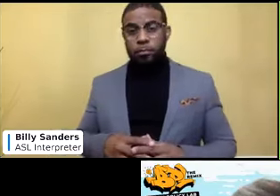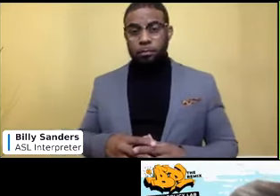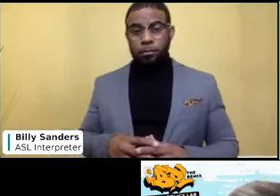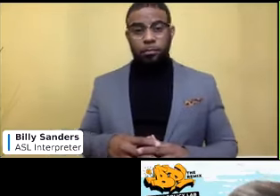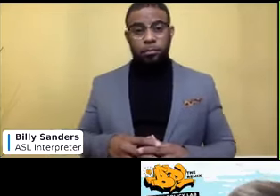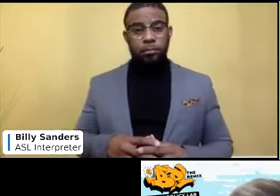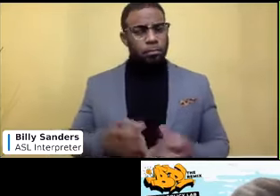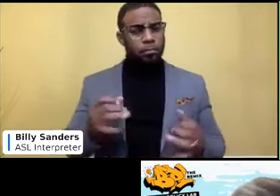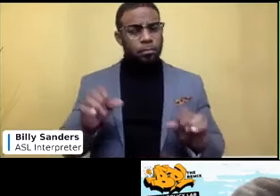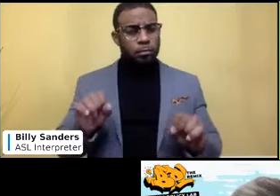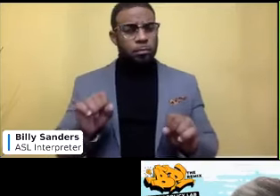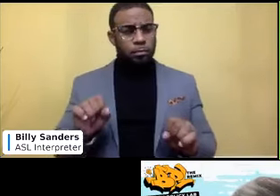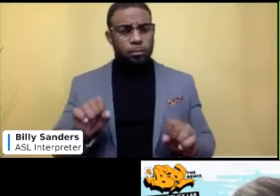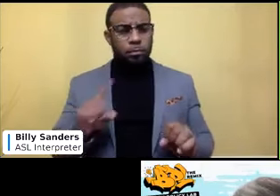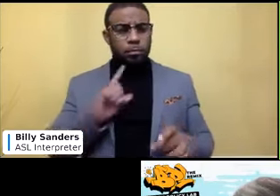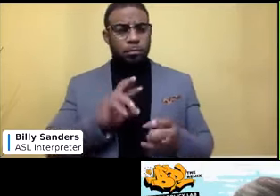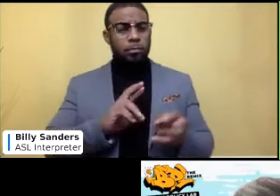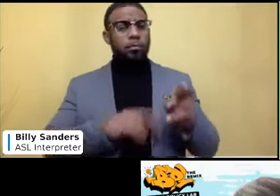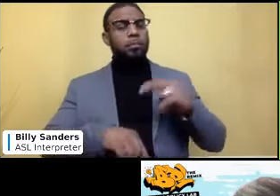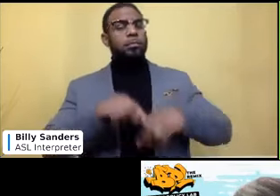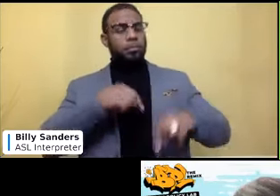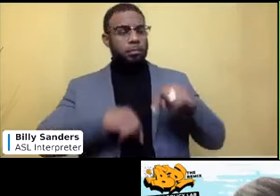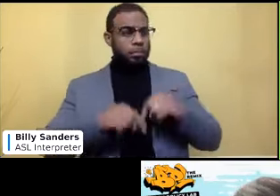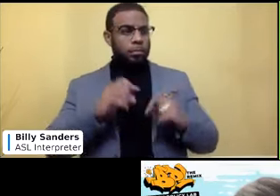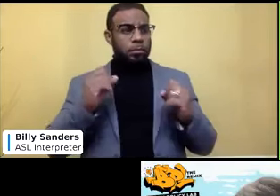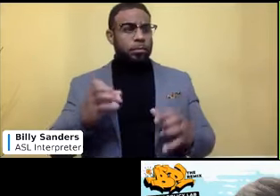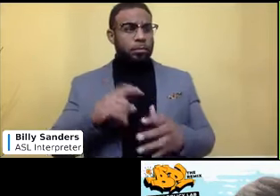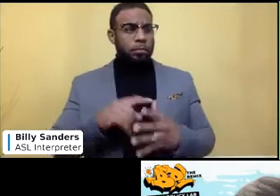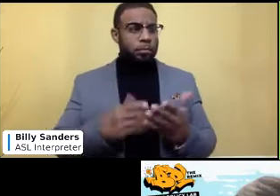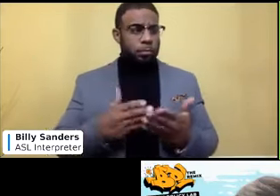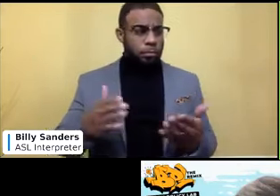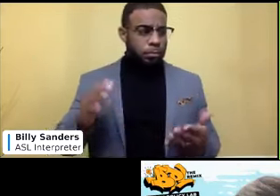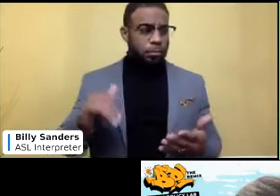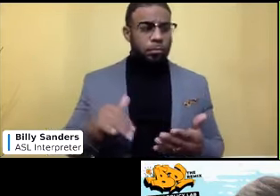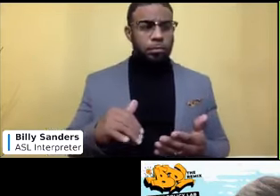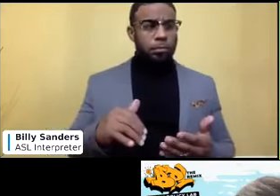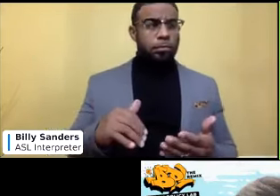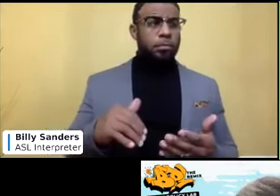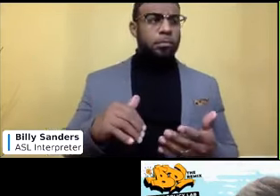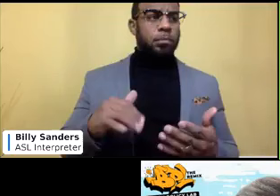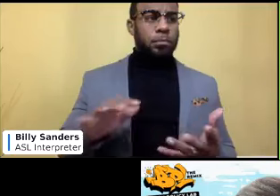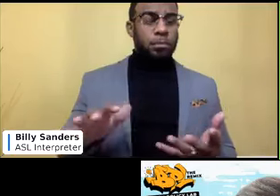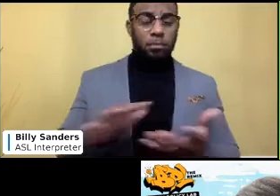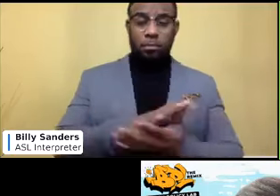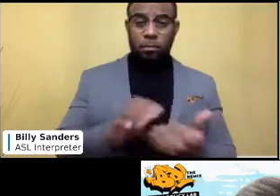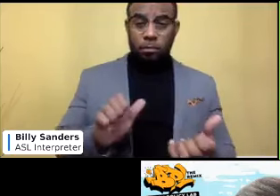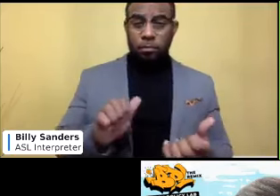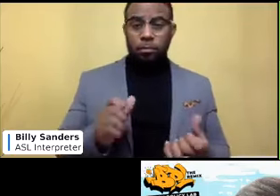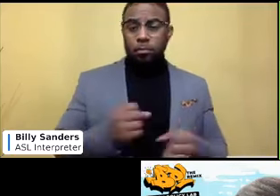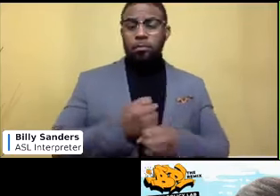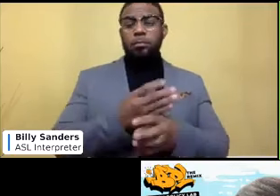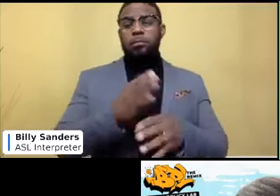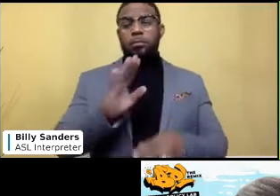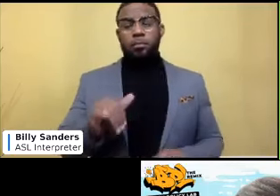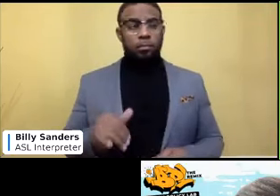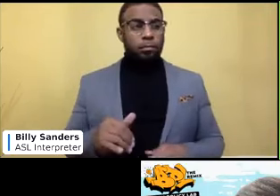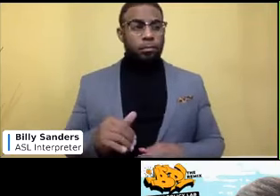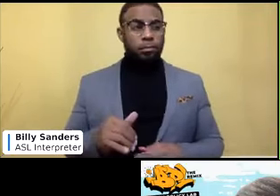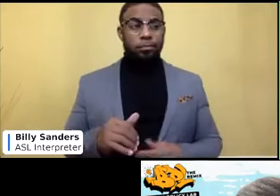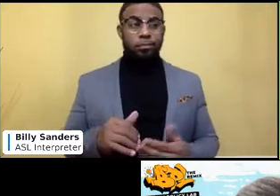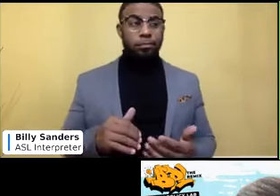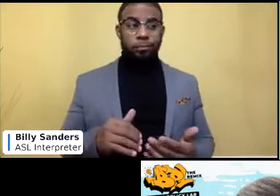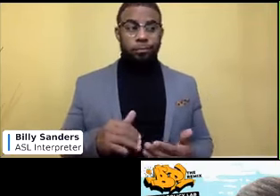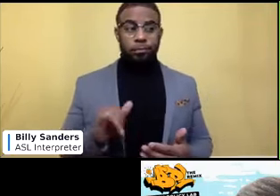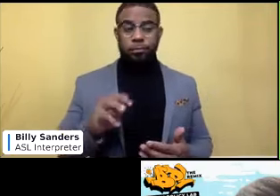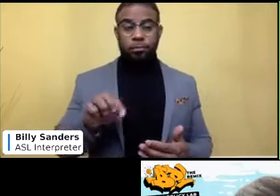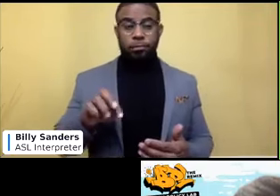there's a lot of potential for actually reversing a lot of the things, the destruction that's caused by